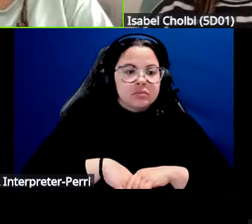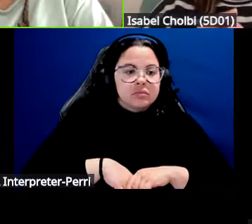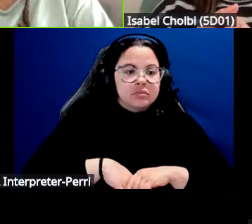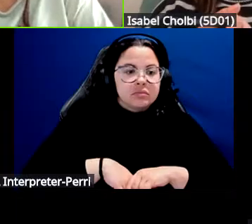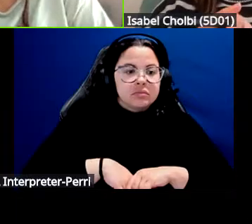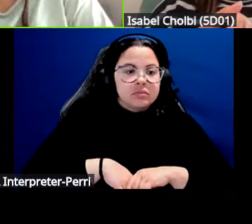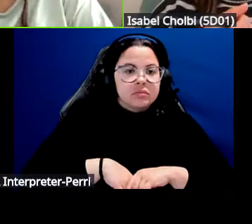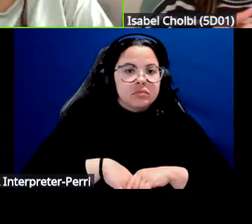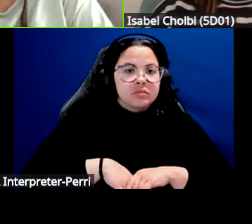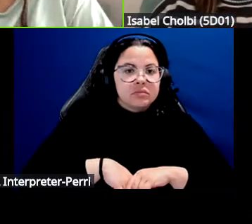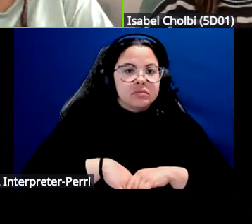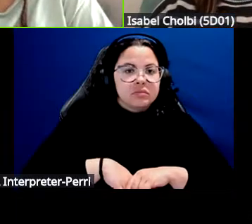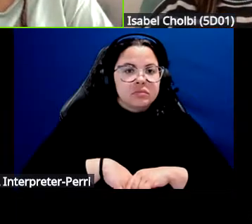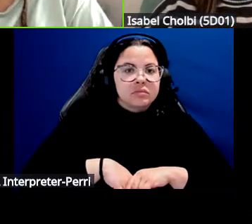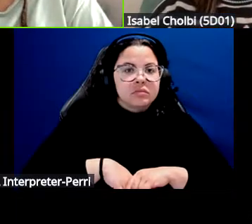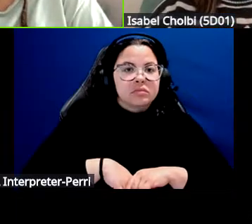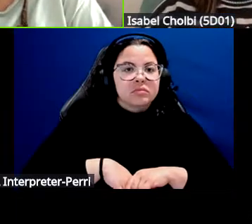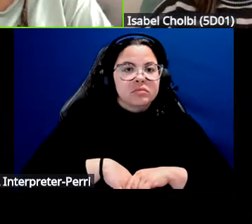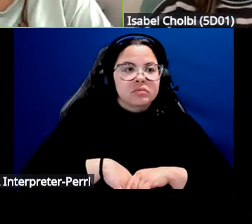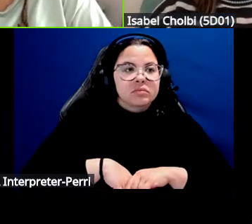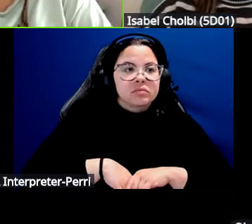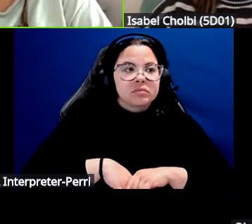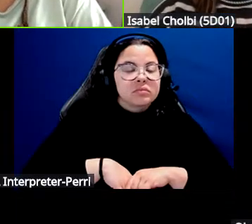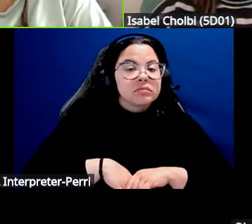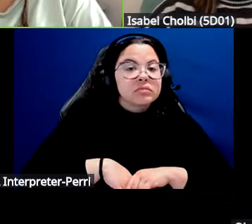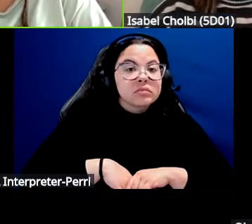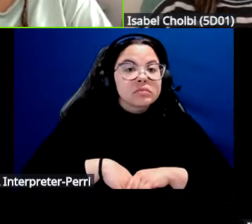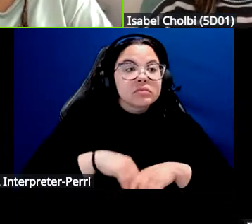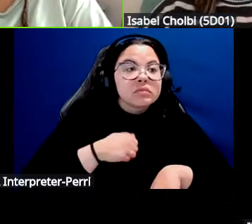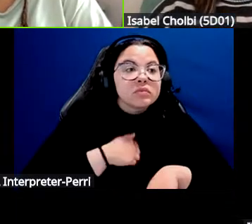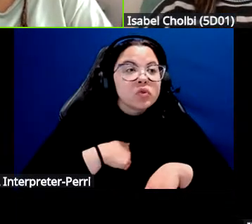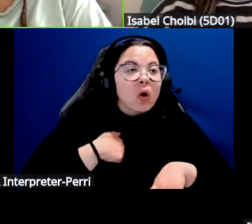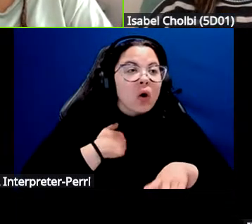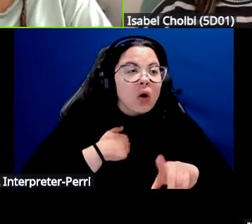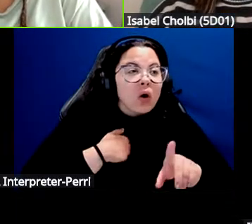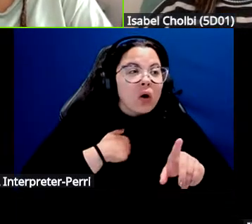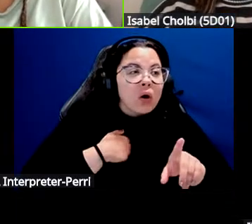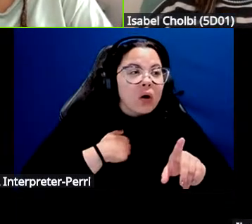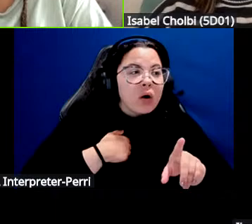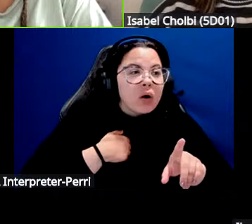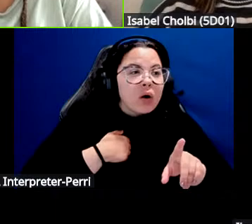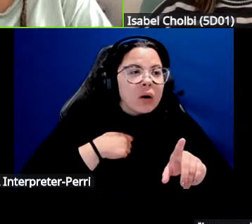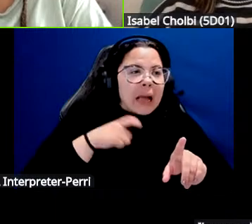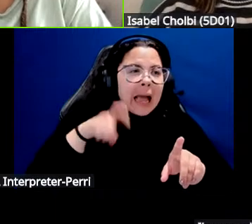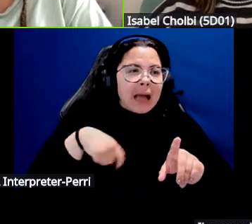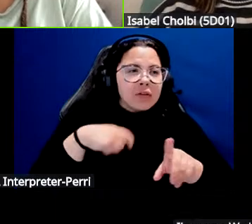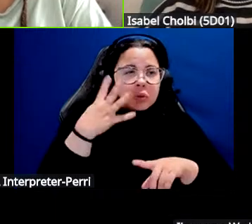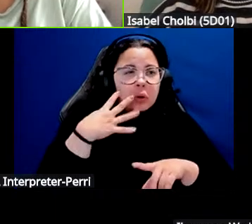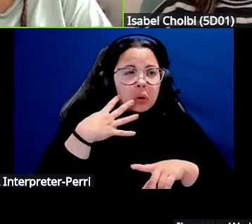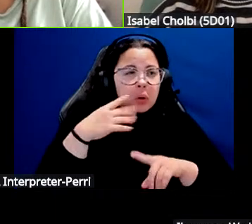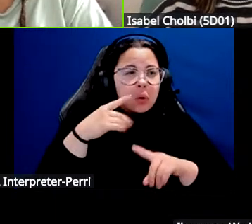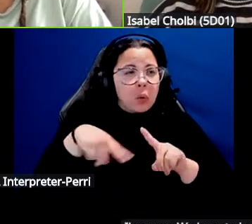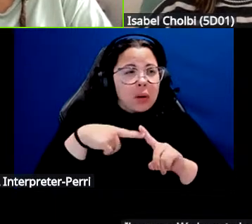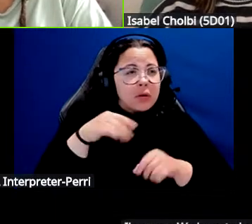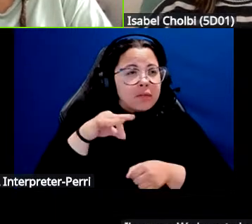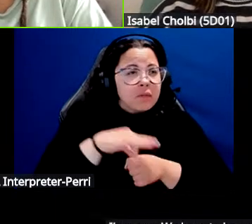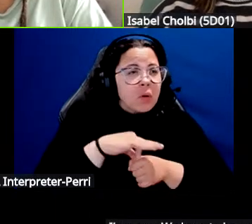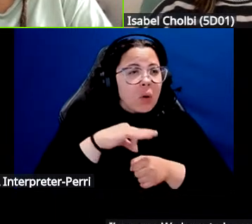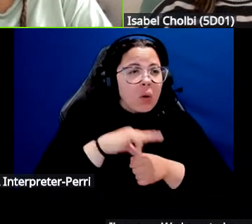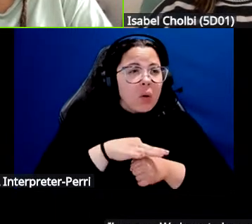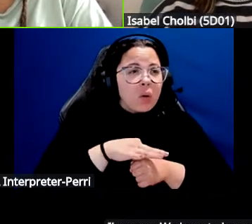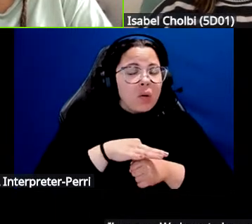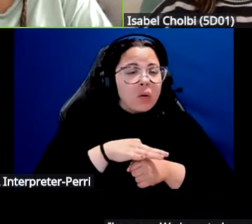And Okay, motion. Oh, I'm sorry. We have to be on camera when we make our votes, when we